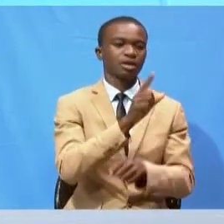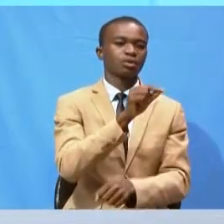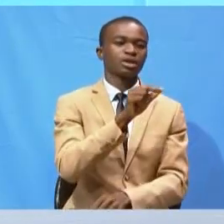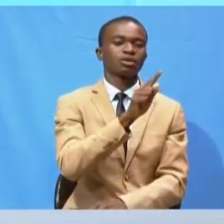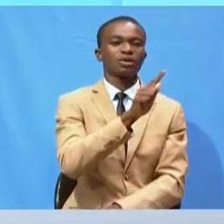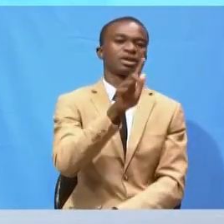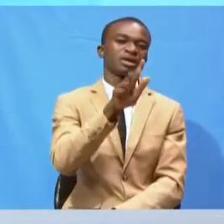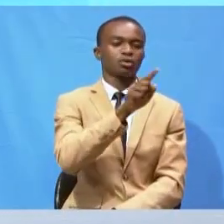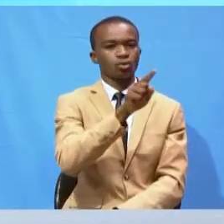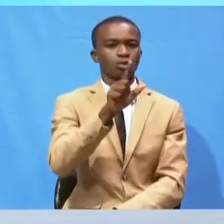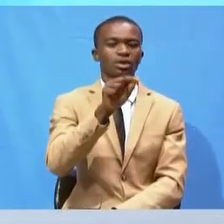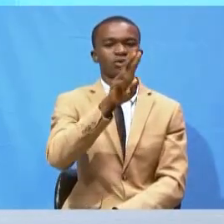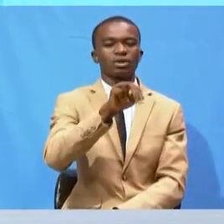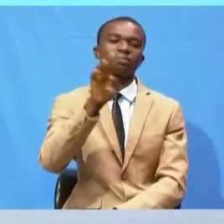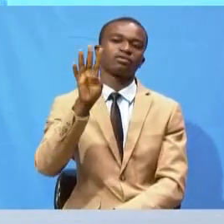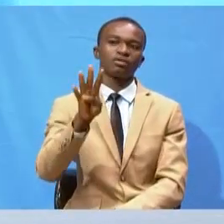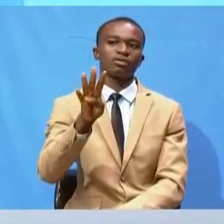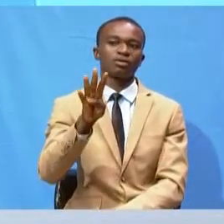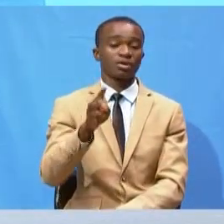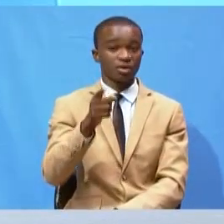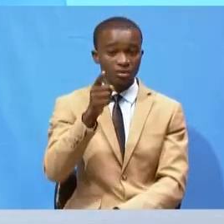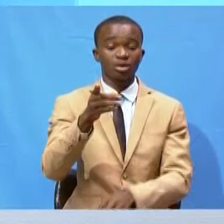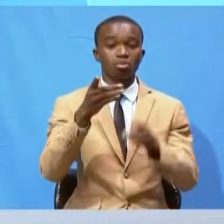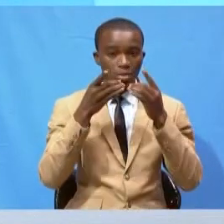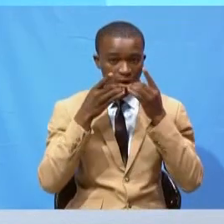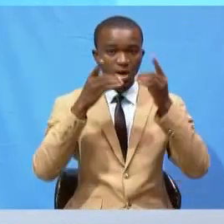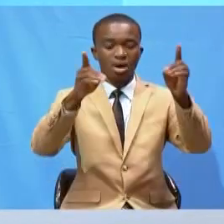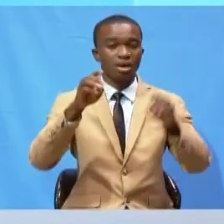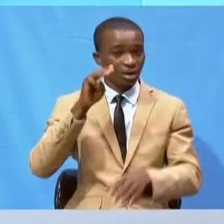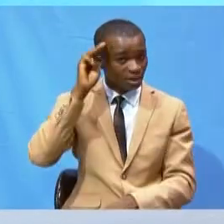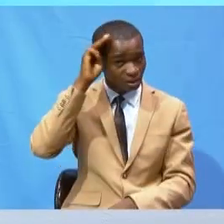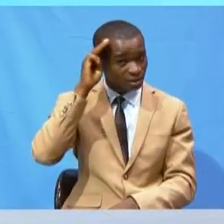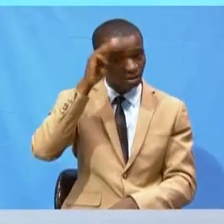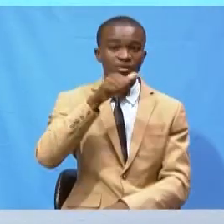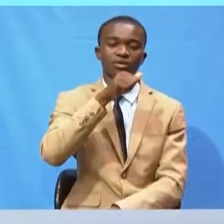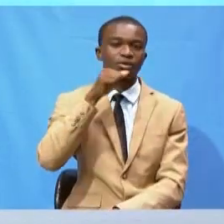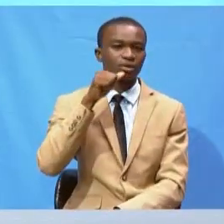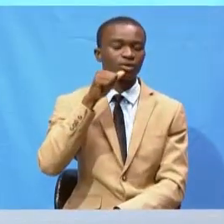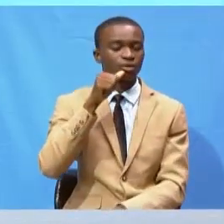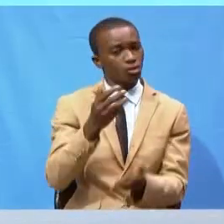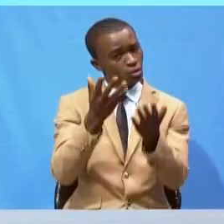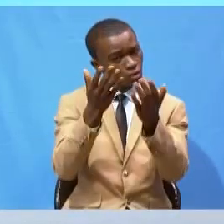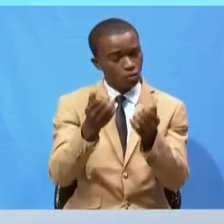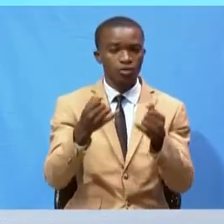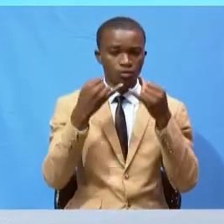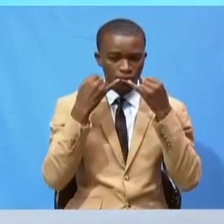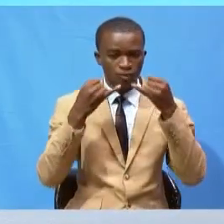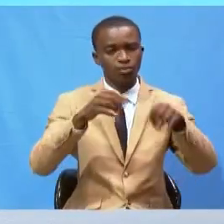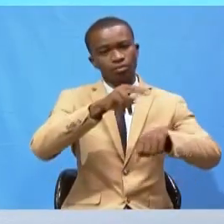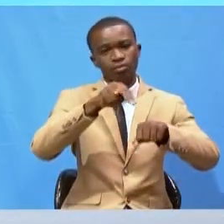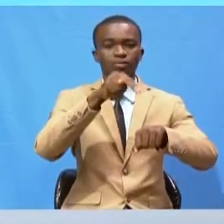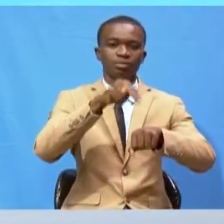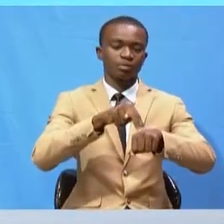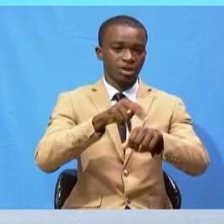2023-2024 farming season. Following the declaration, the Ministry of Agriculture wishes to inform the nation that